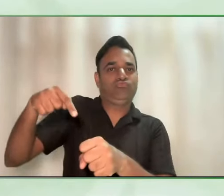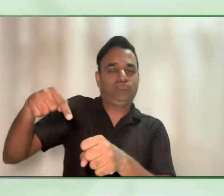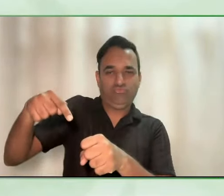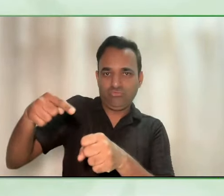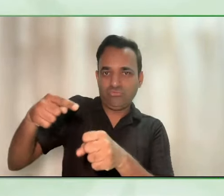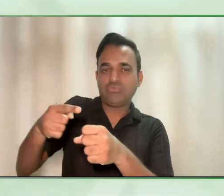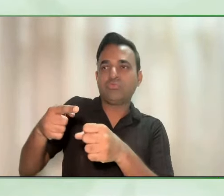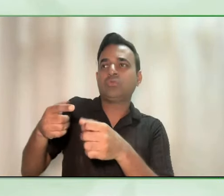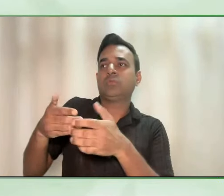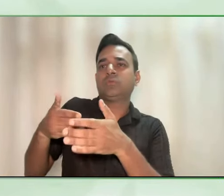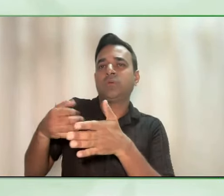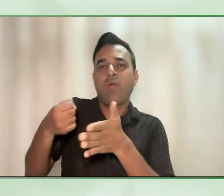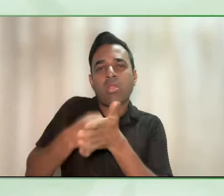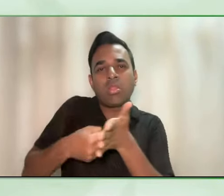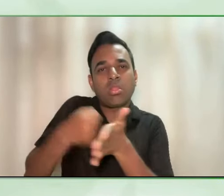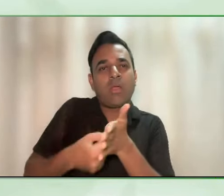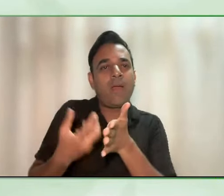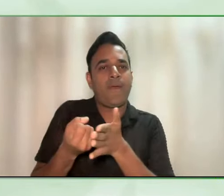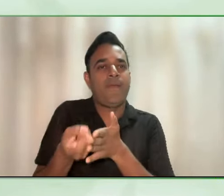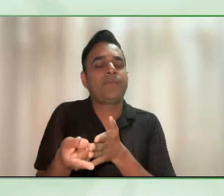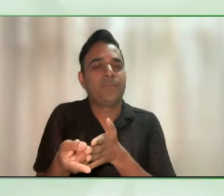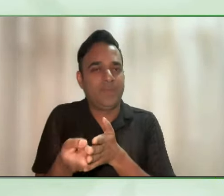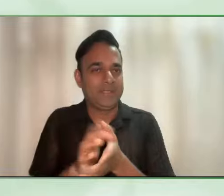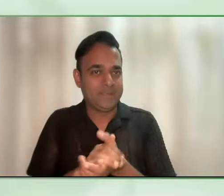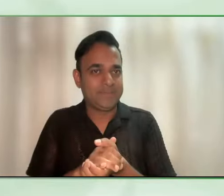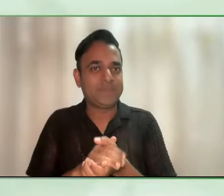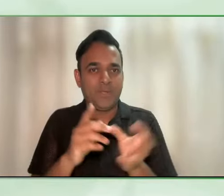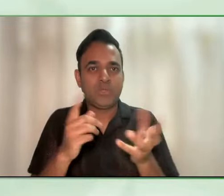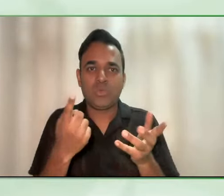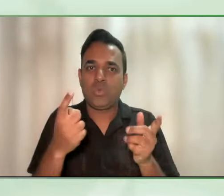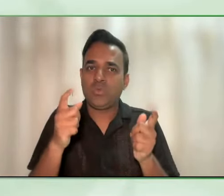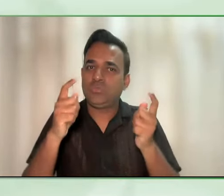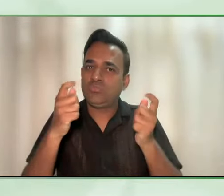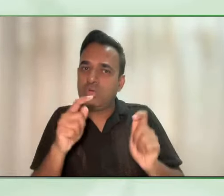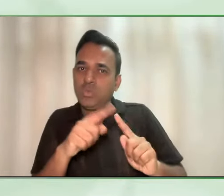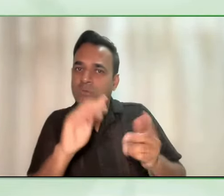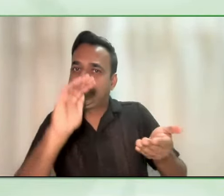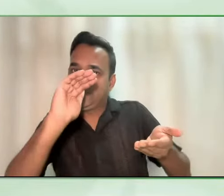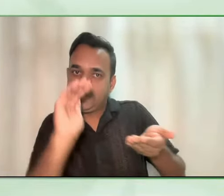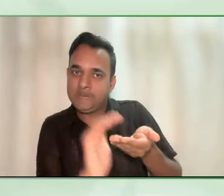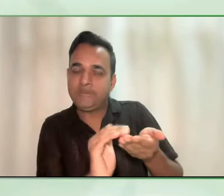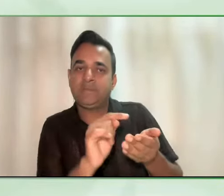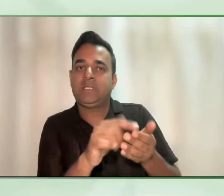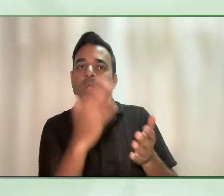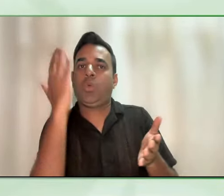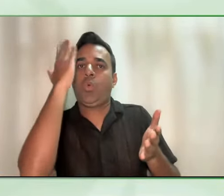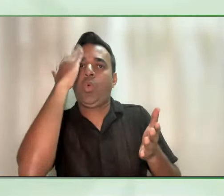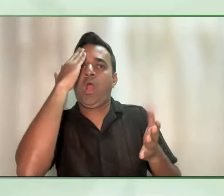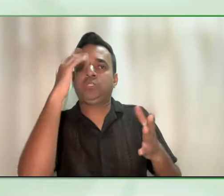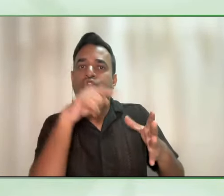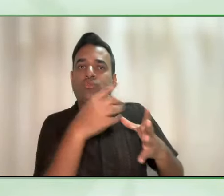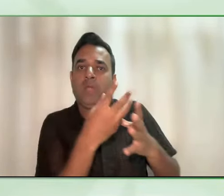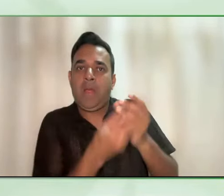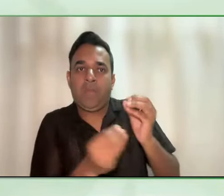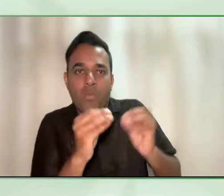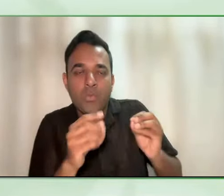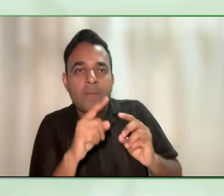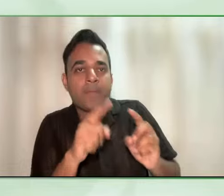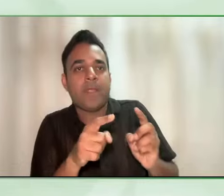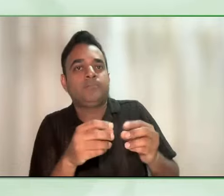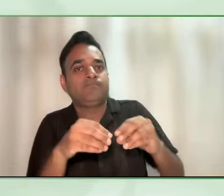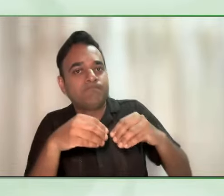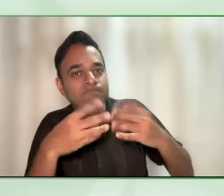more inclusive and accessible work environments. Thank you, Noemi. Wow, that's a